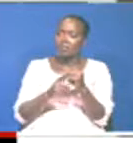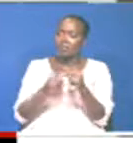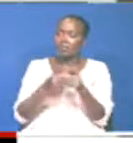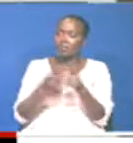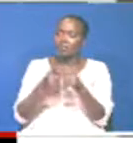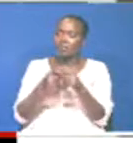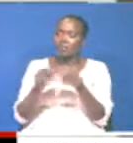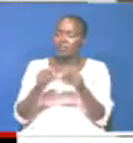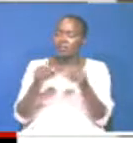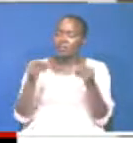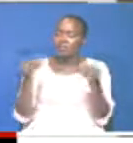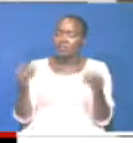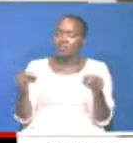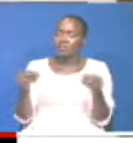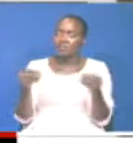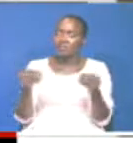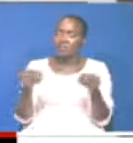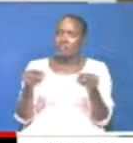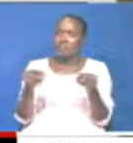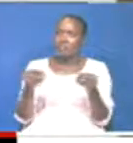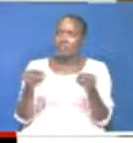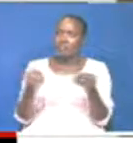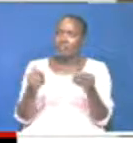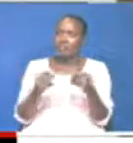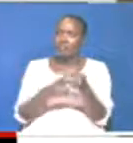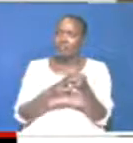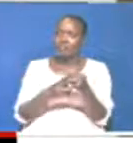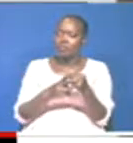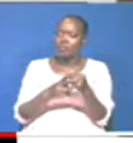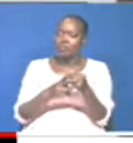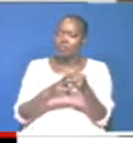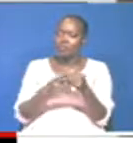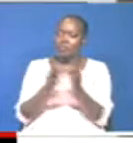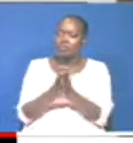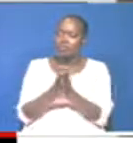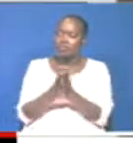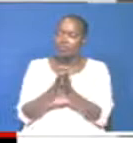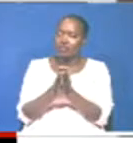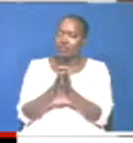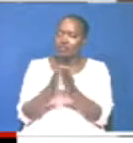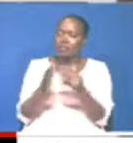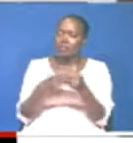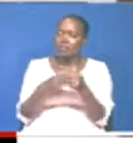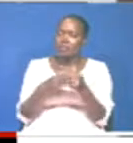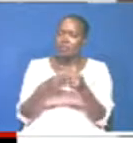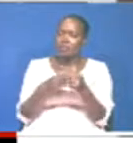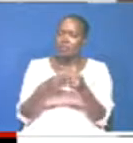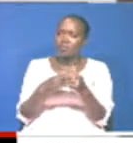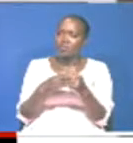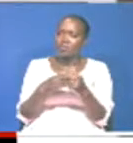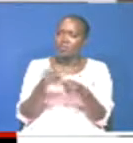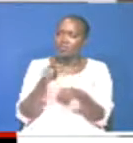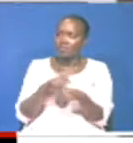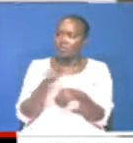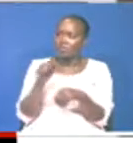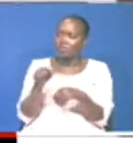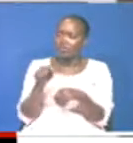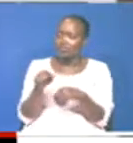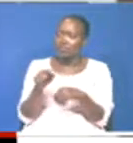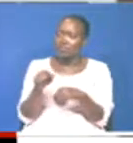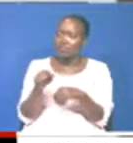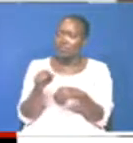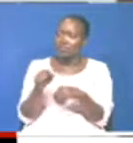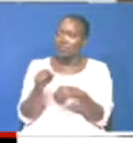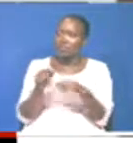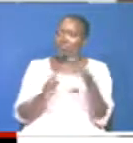magazetini, and then news at 7, magazetini, and then news at 9. And that time, I was in top notch. I was